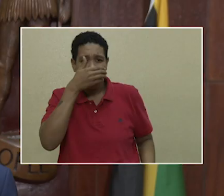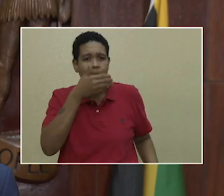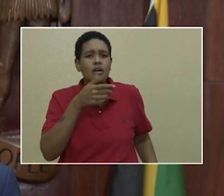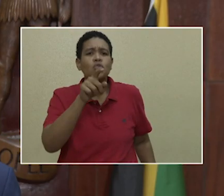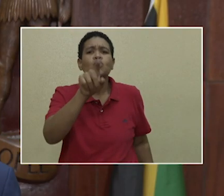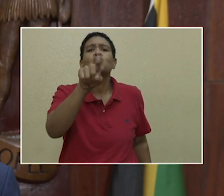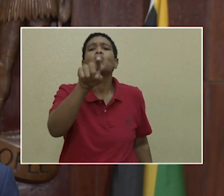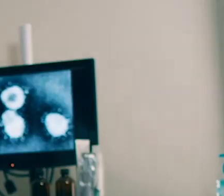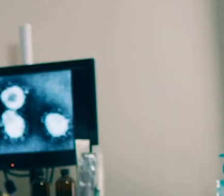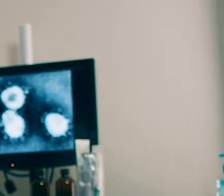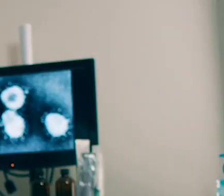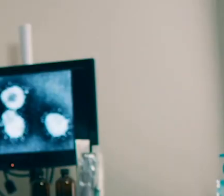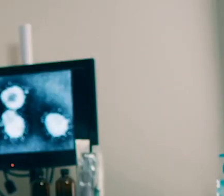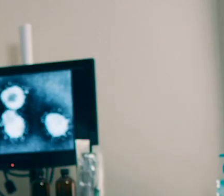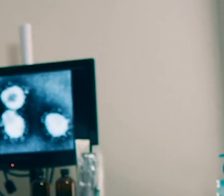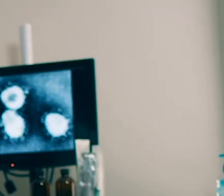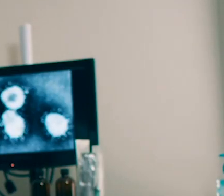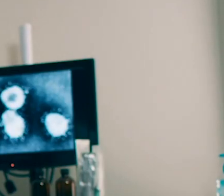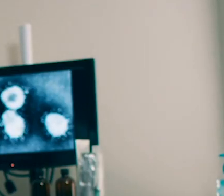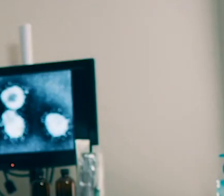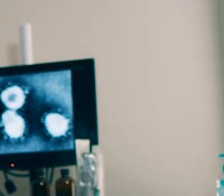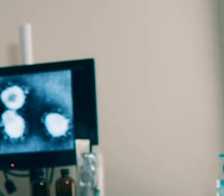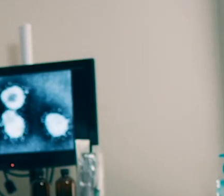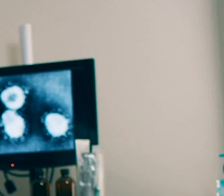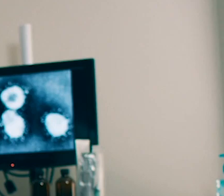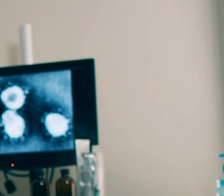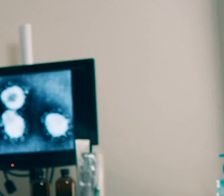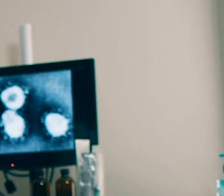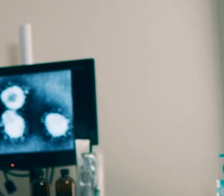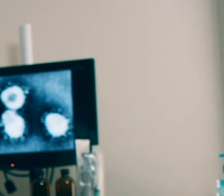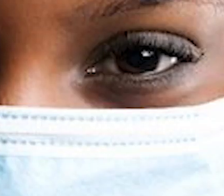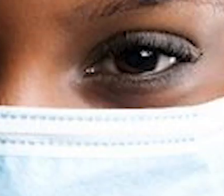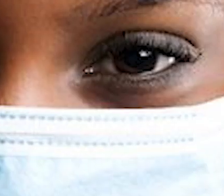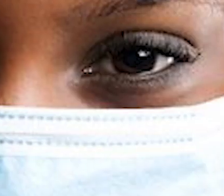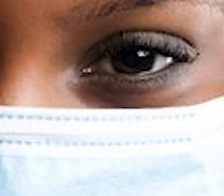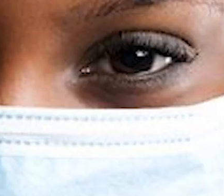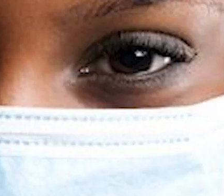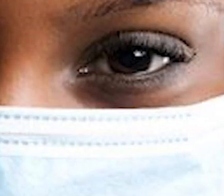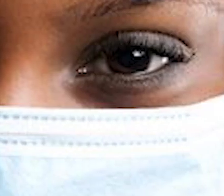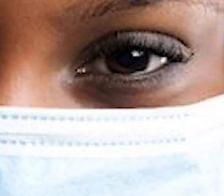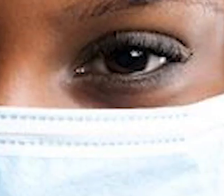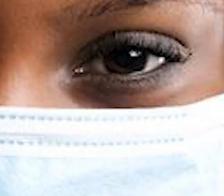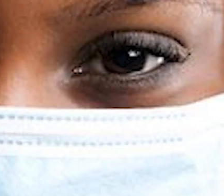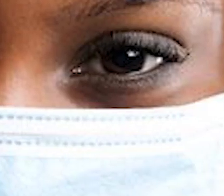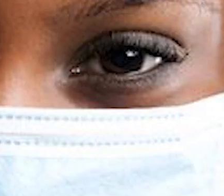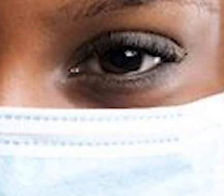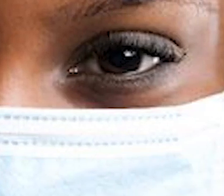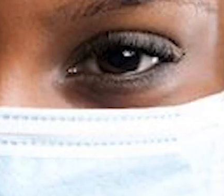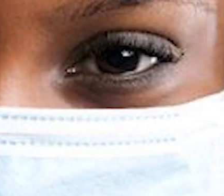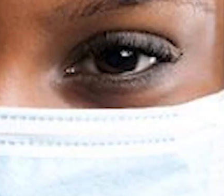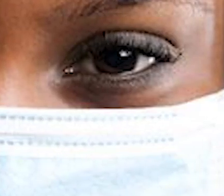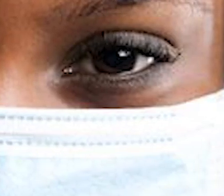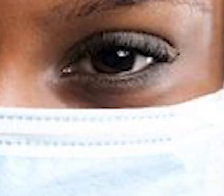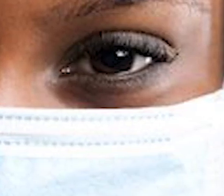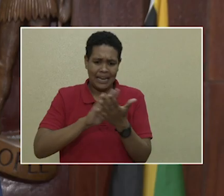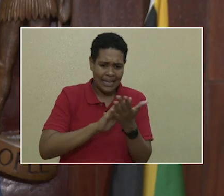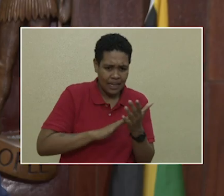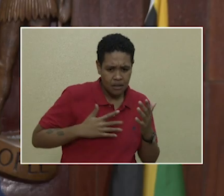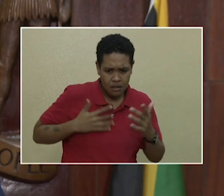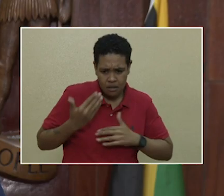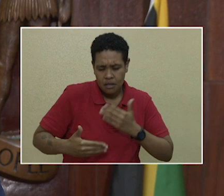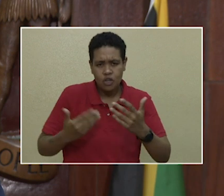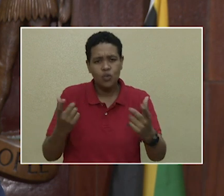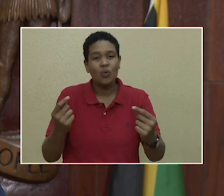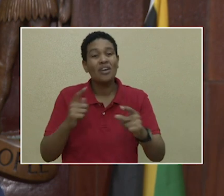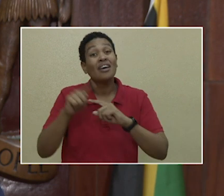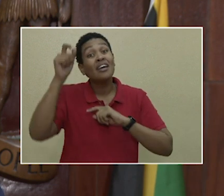should firstly seek not to deprive the medical professionals who would need the mask. But